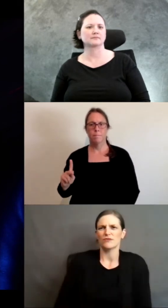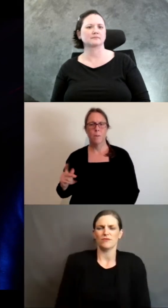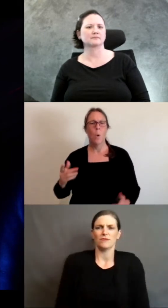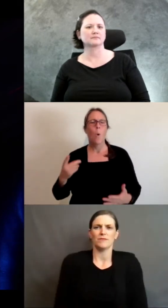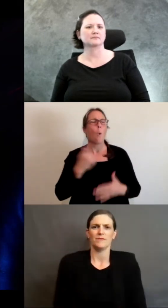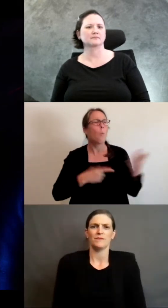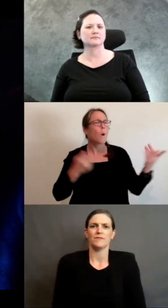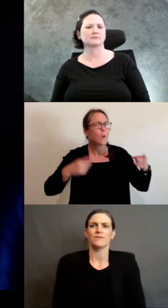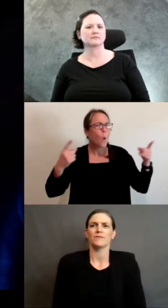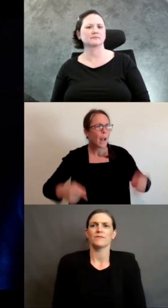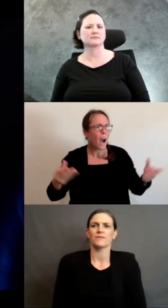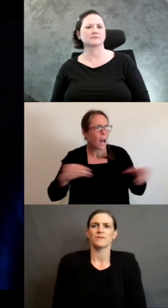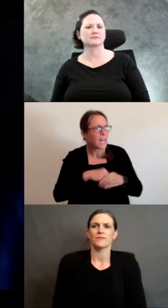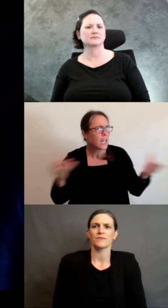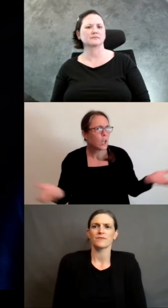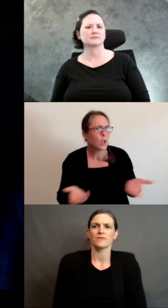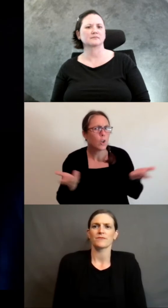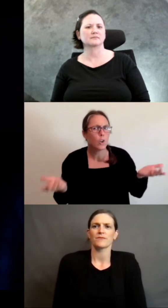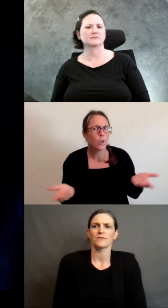The scene fades to black.